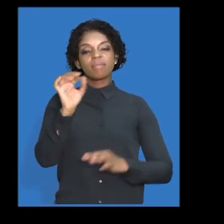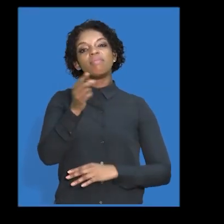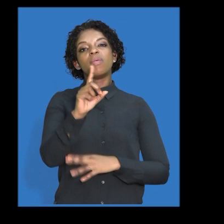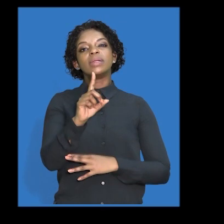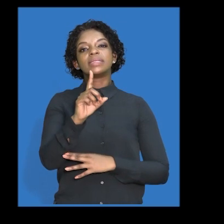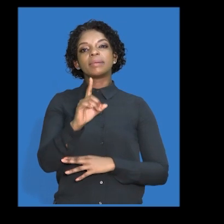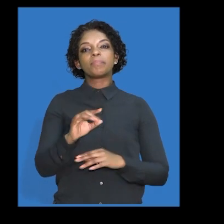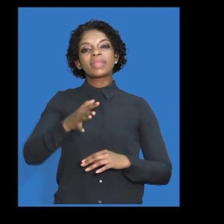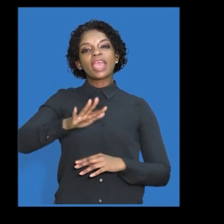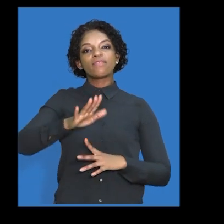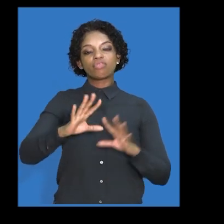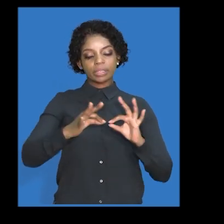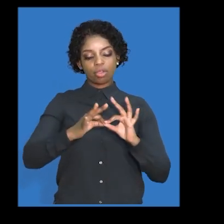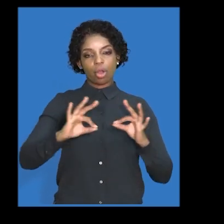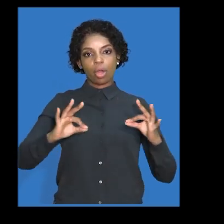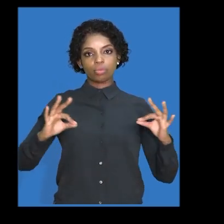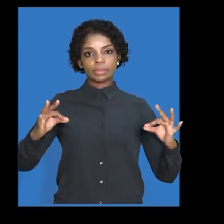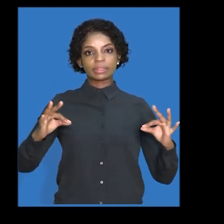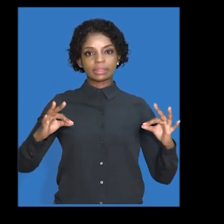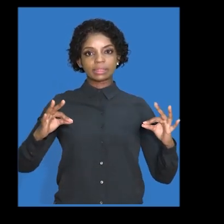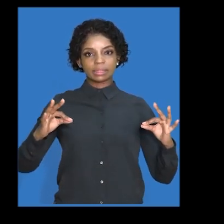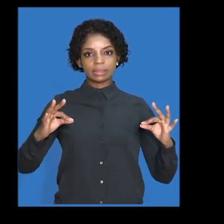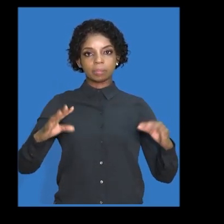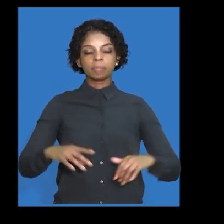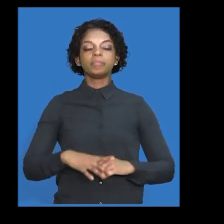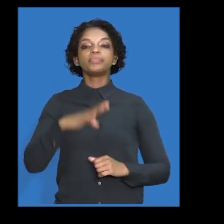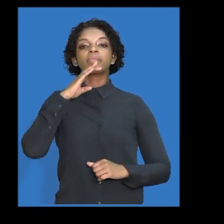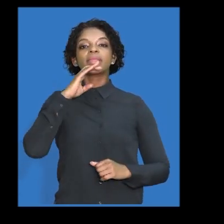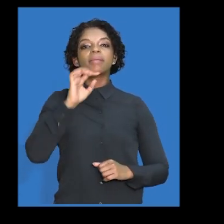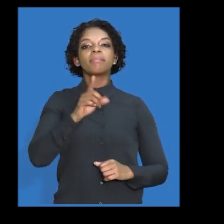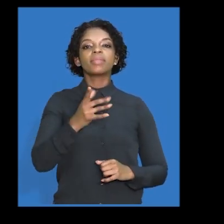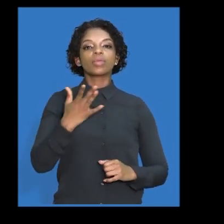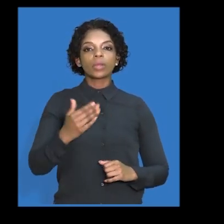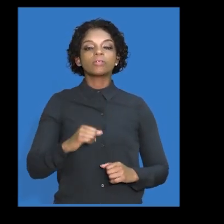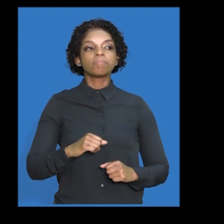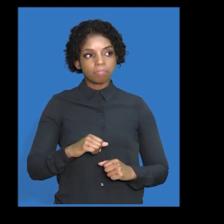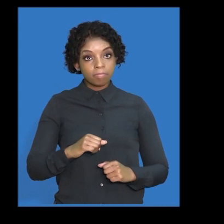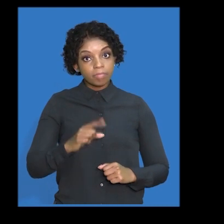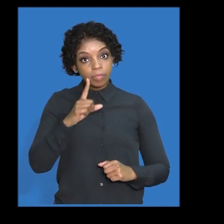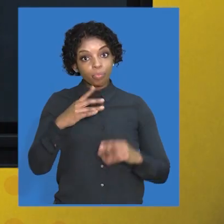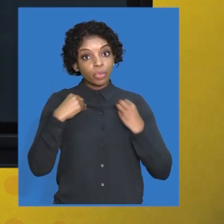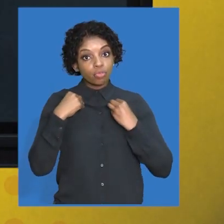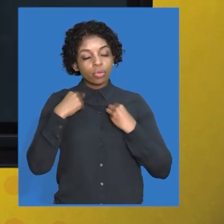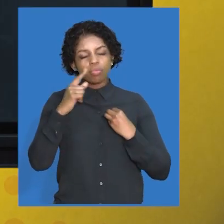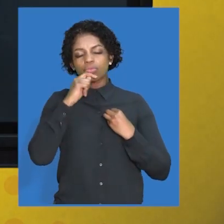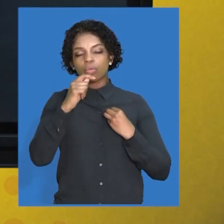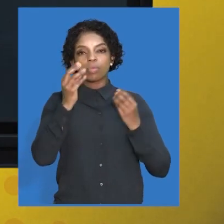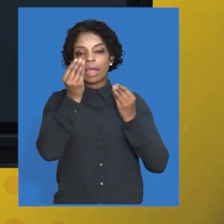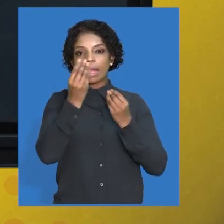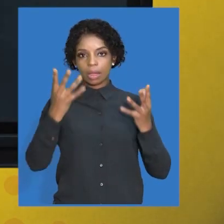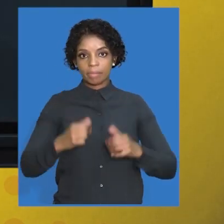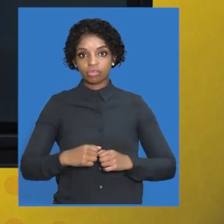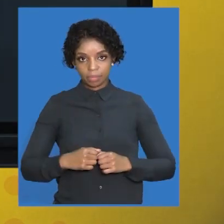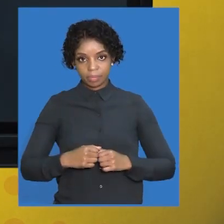clause. All right. So they will take how much the stock was insured for, they look at